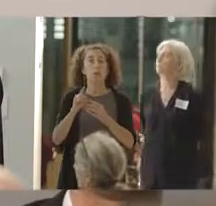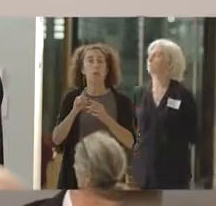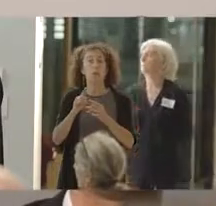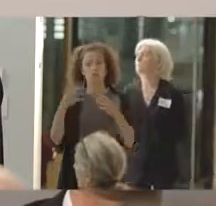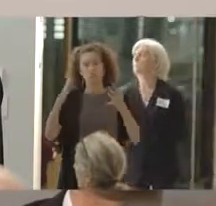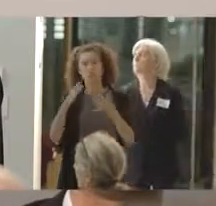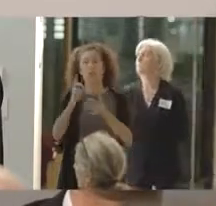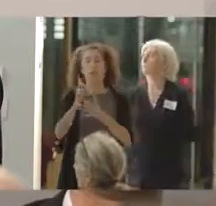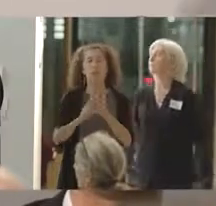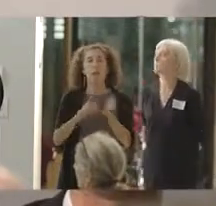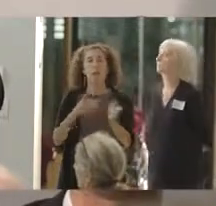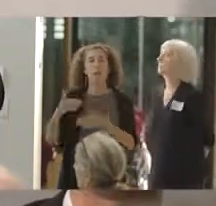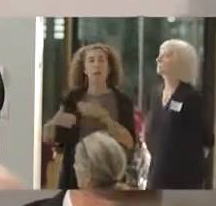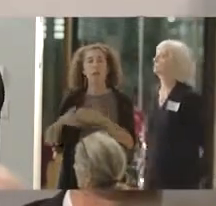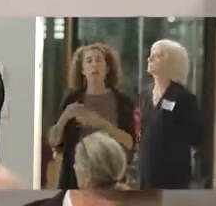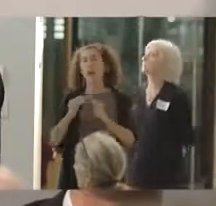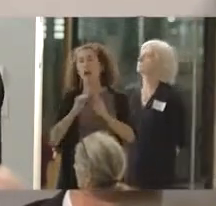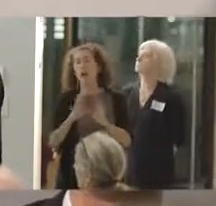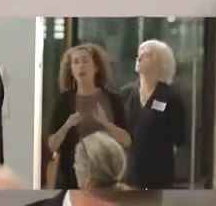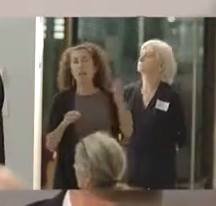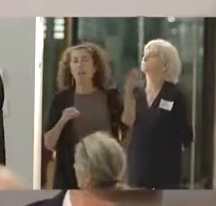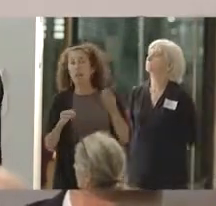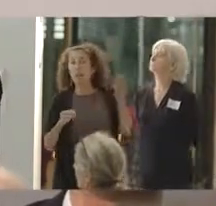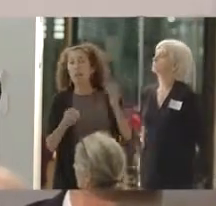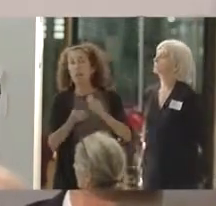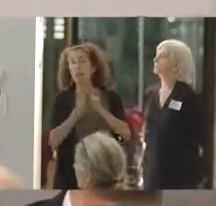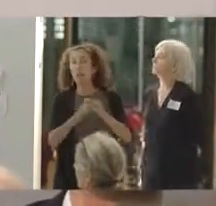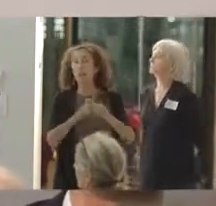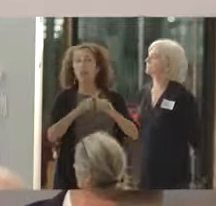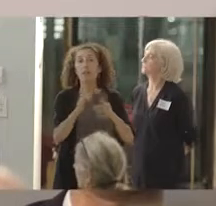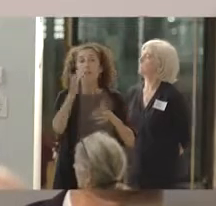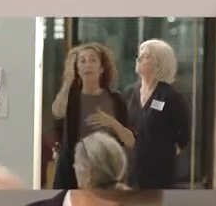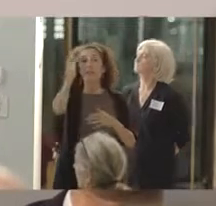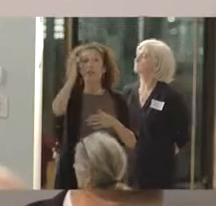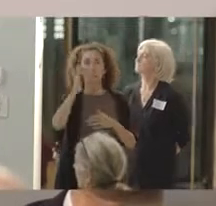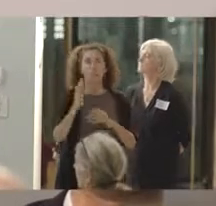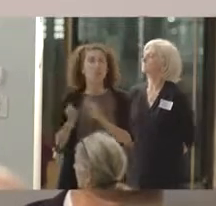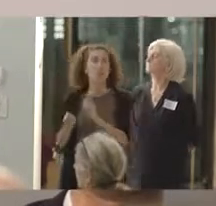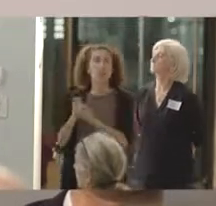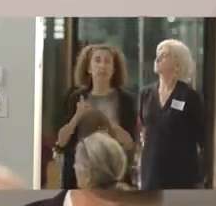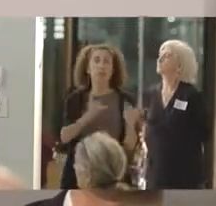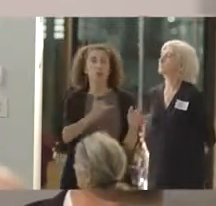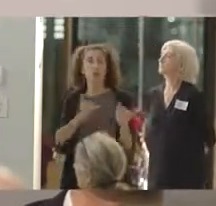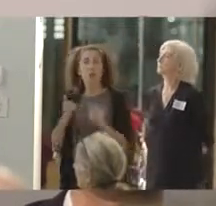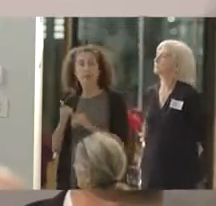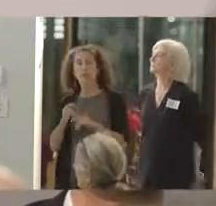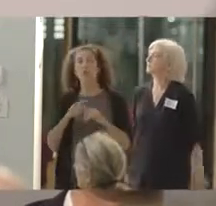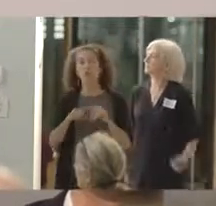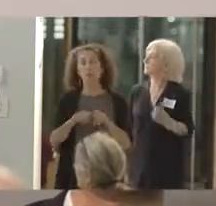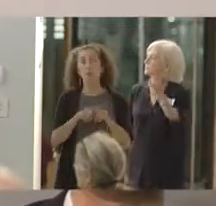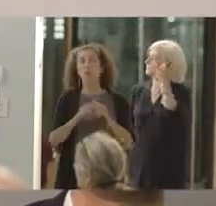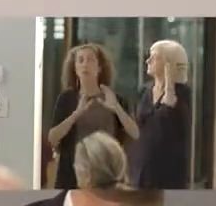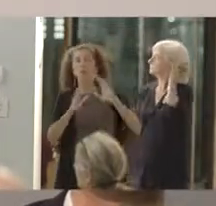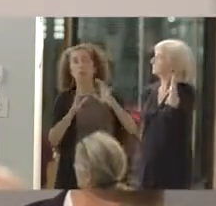we'll obviously be thinking about those, and obviously we'll be talking to FEMA between now and when the P firms get released so that we can calibrate